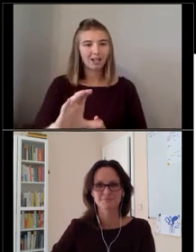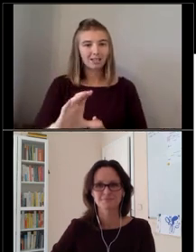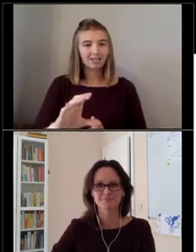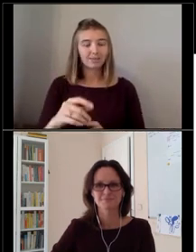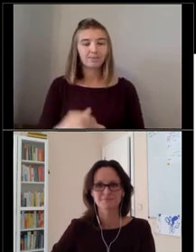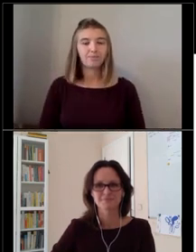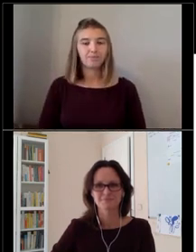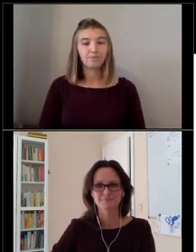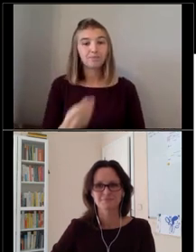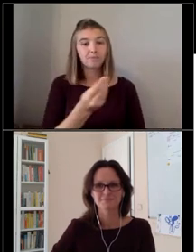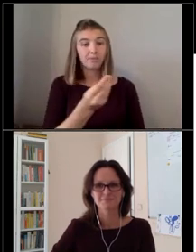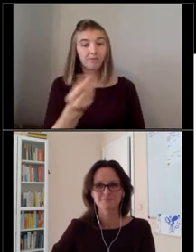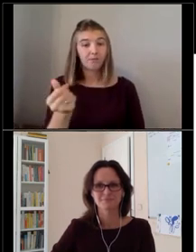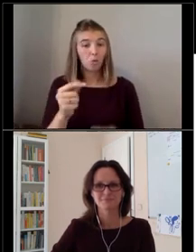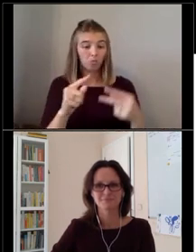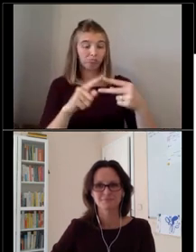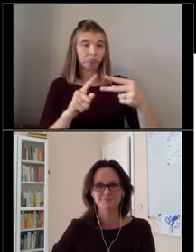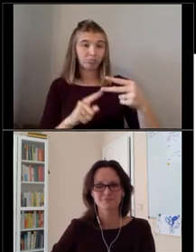RSC, then that